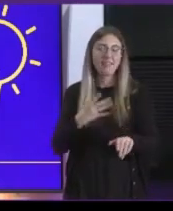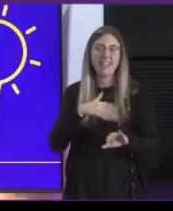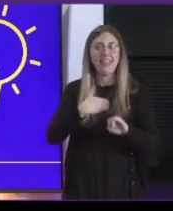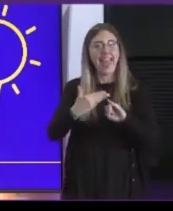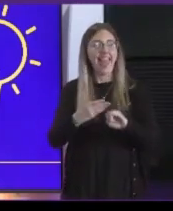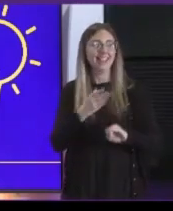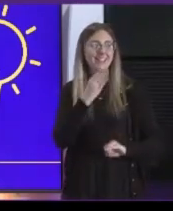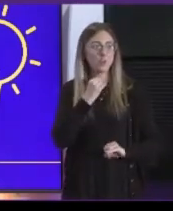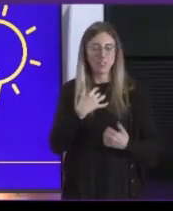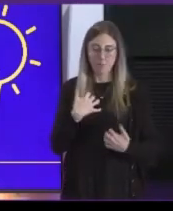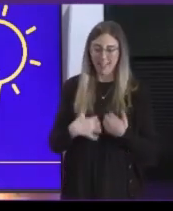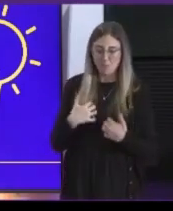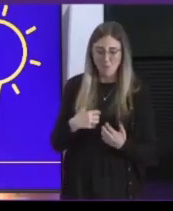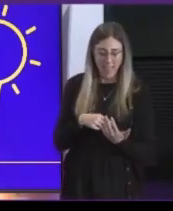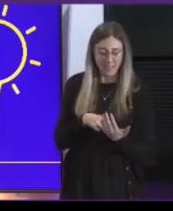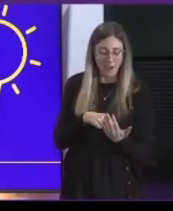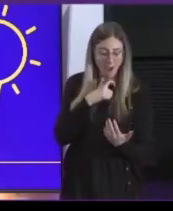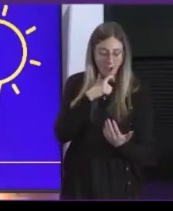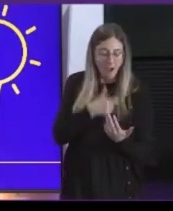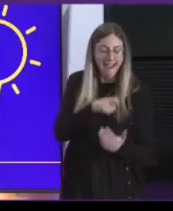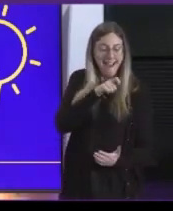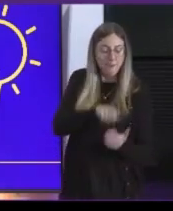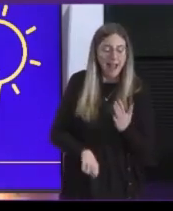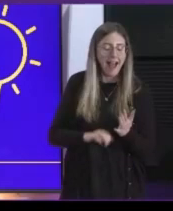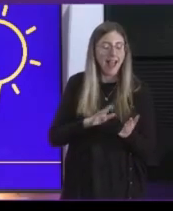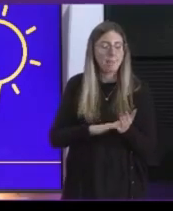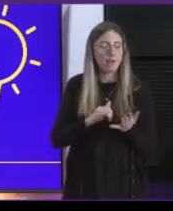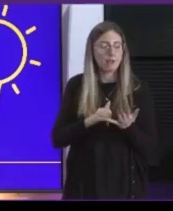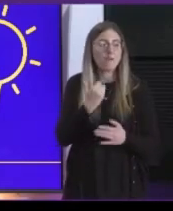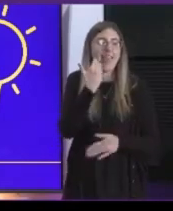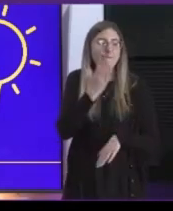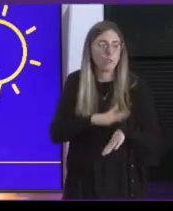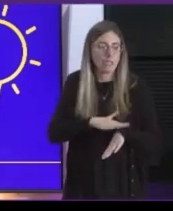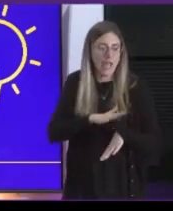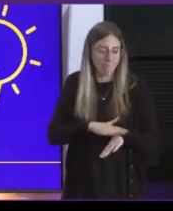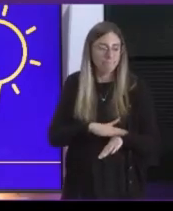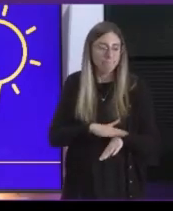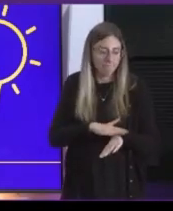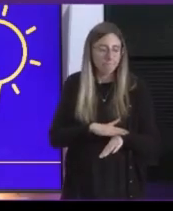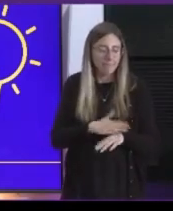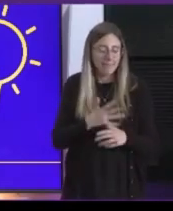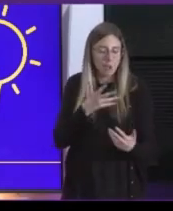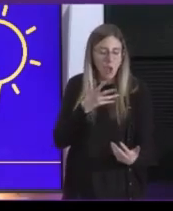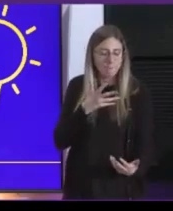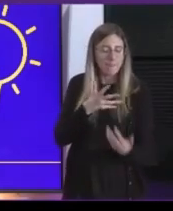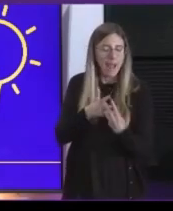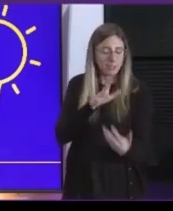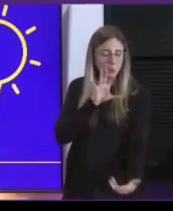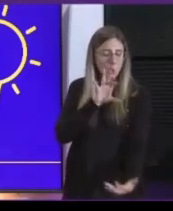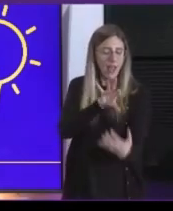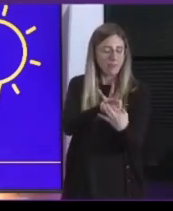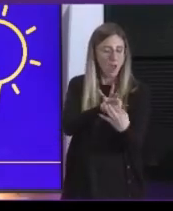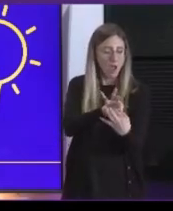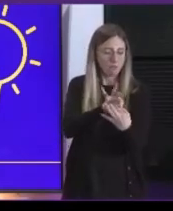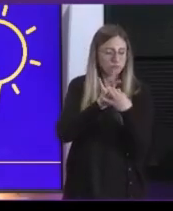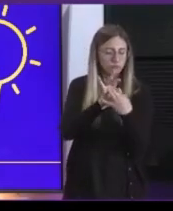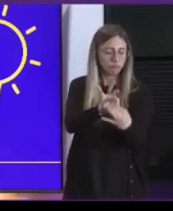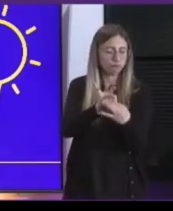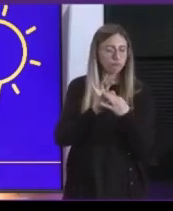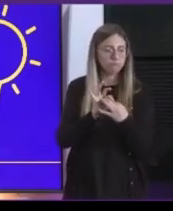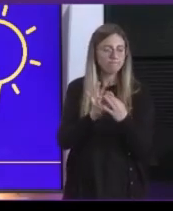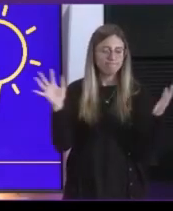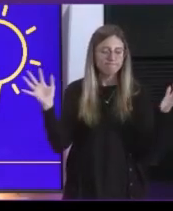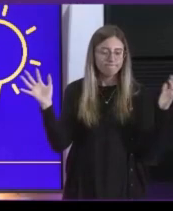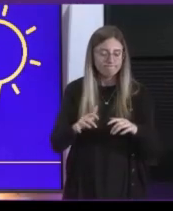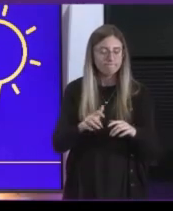to be thrilled and choose a Microsoft product every time. So by making that matchmaking together, I think bringing